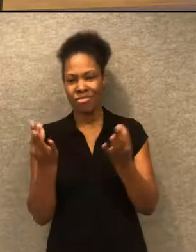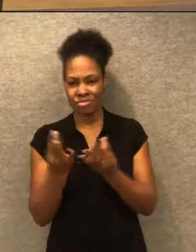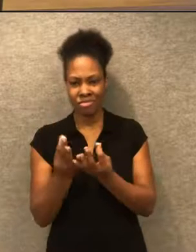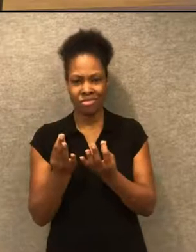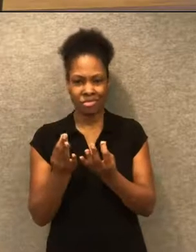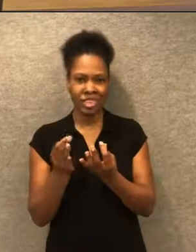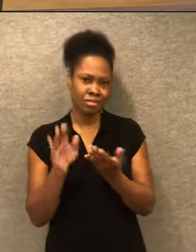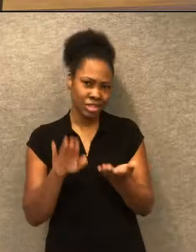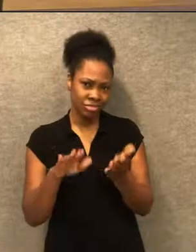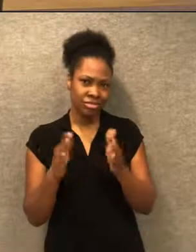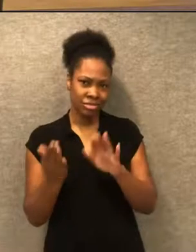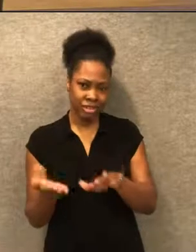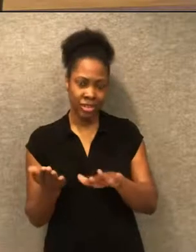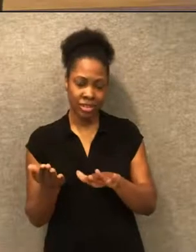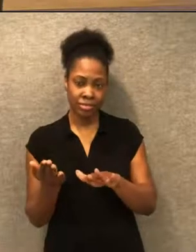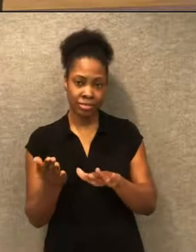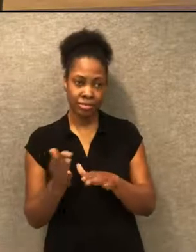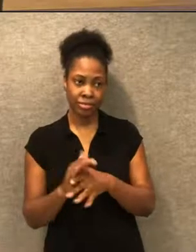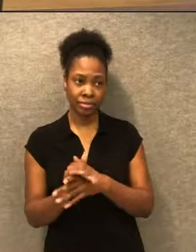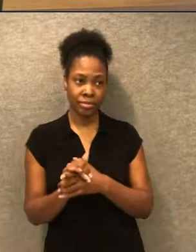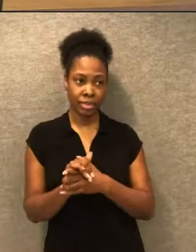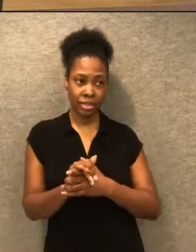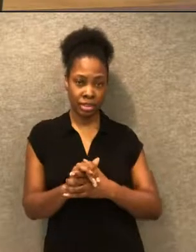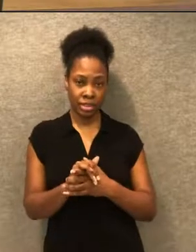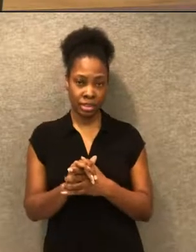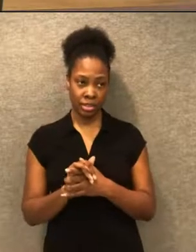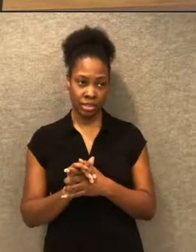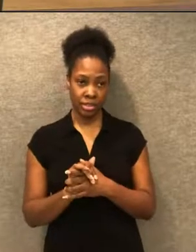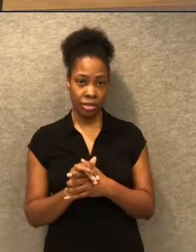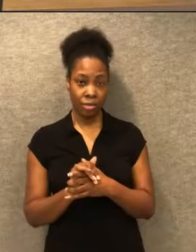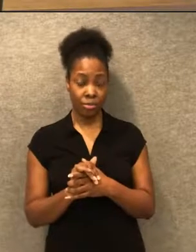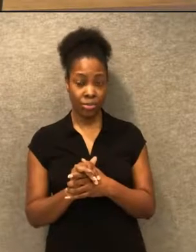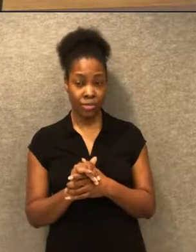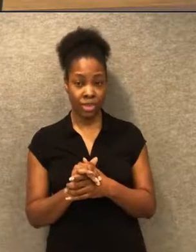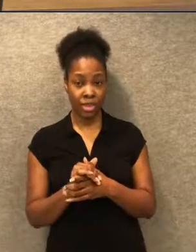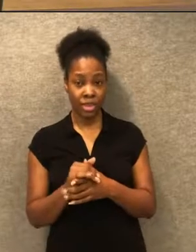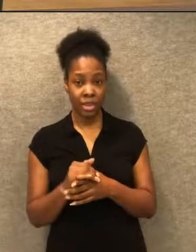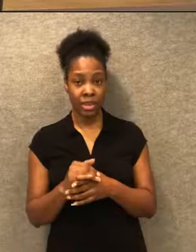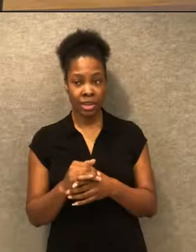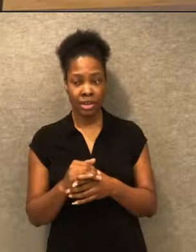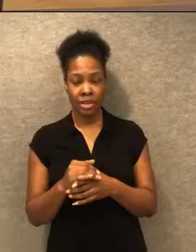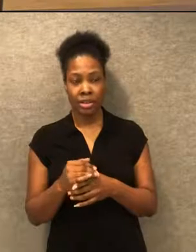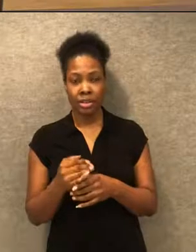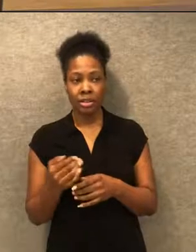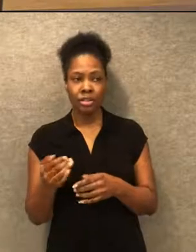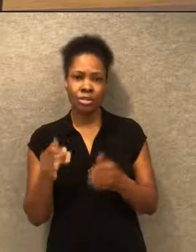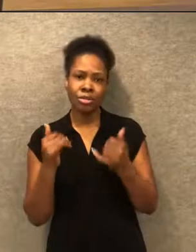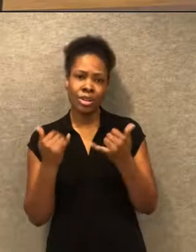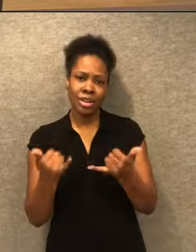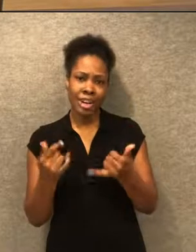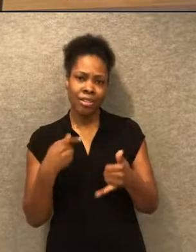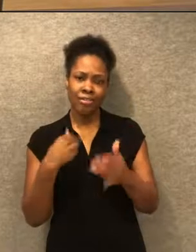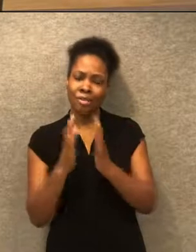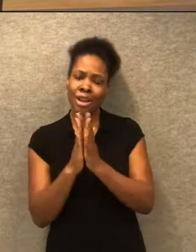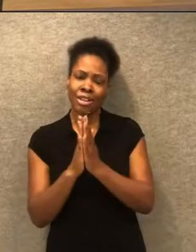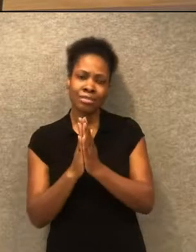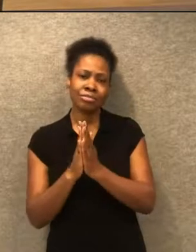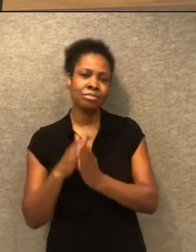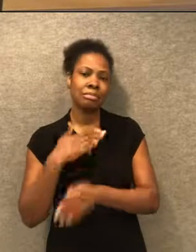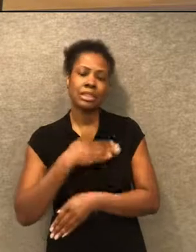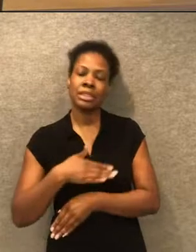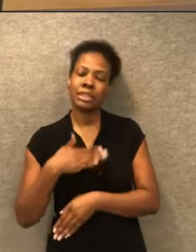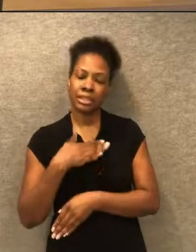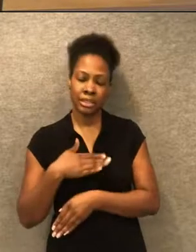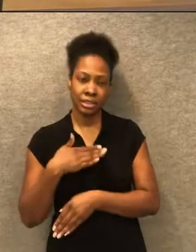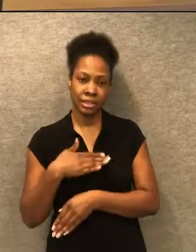he would have not had that death in his family, he would have been here with us. So I'm gonna just ask everybody, just for a couple of seconds. He